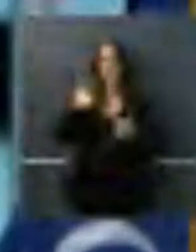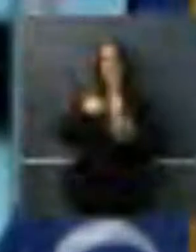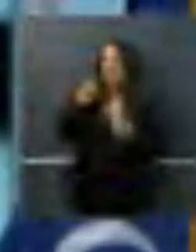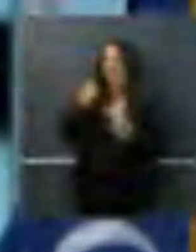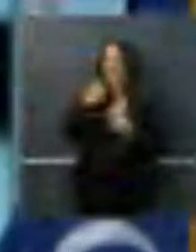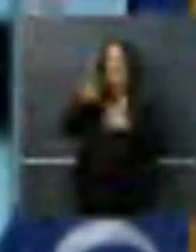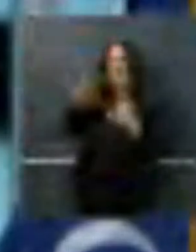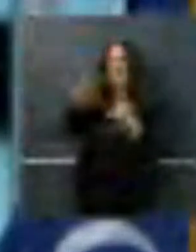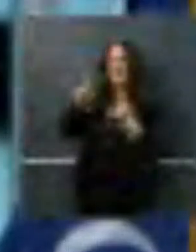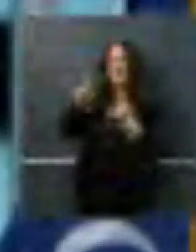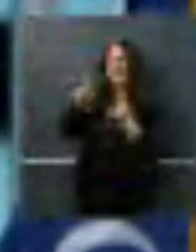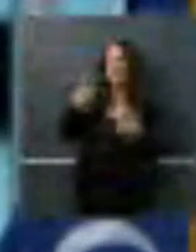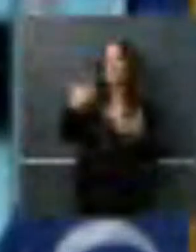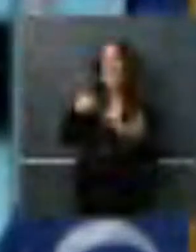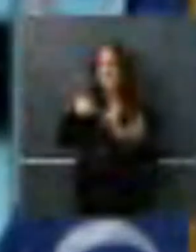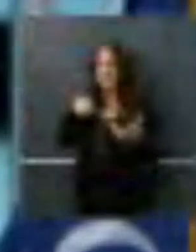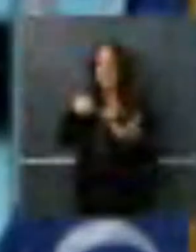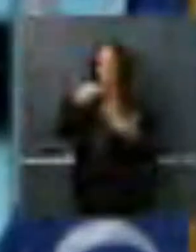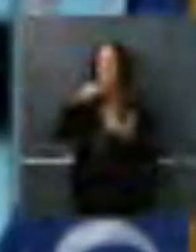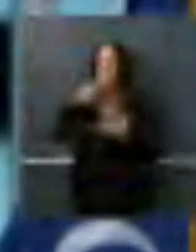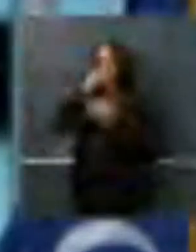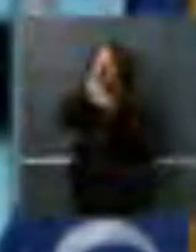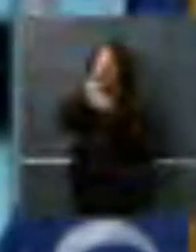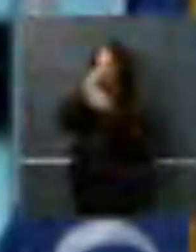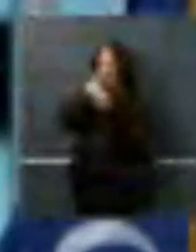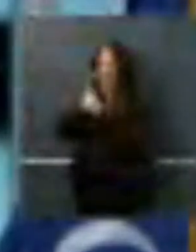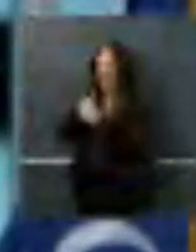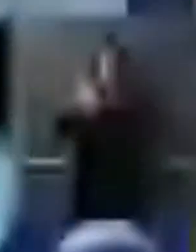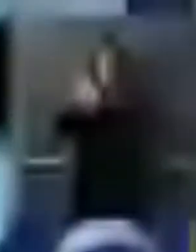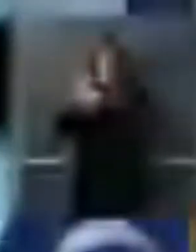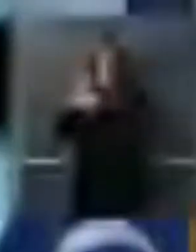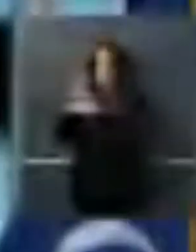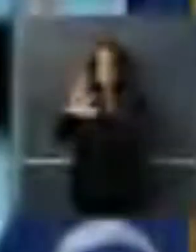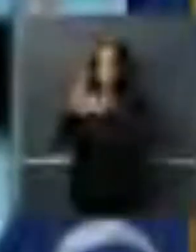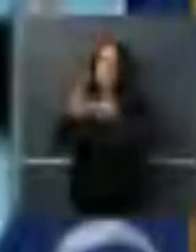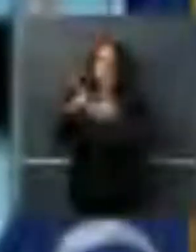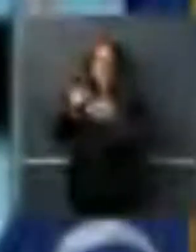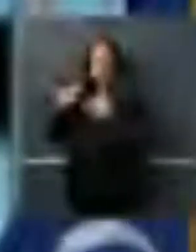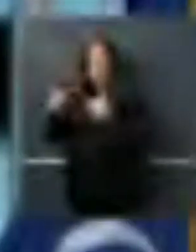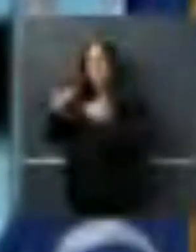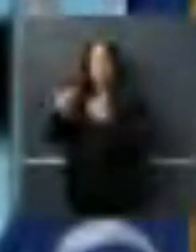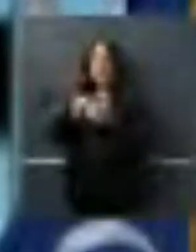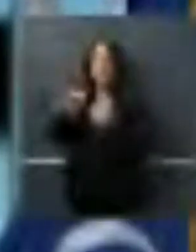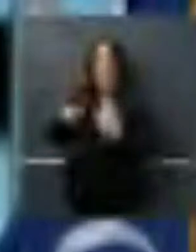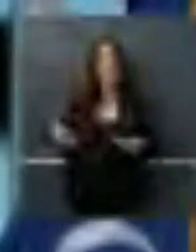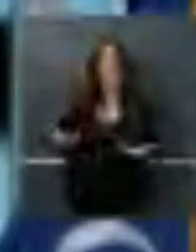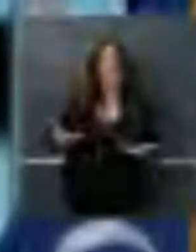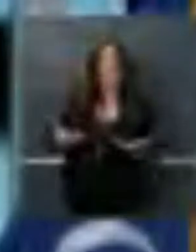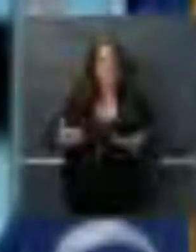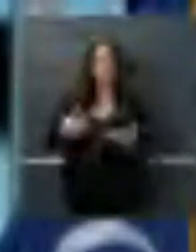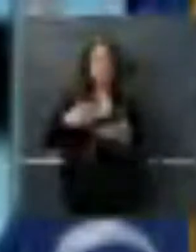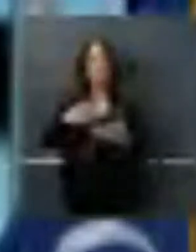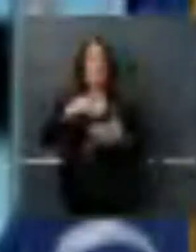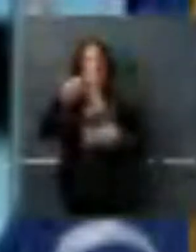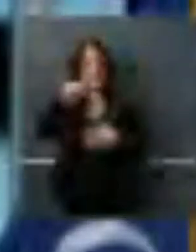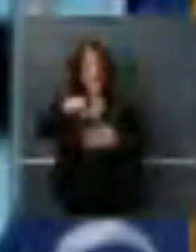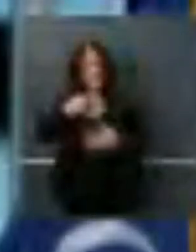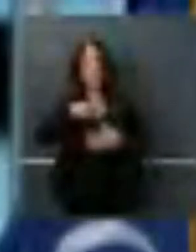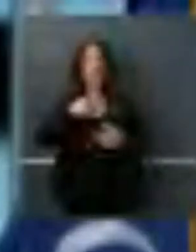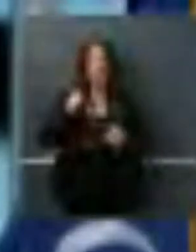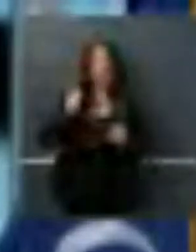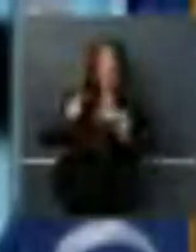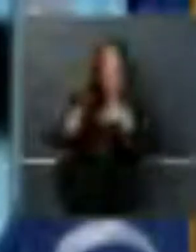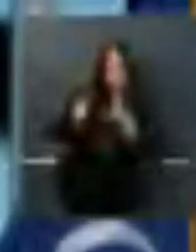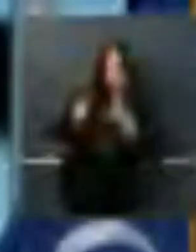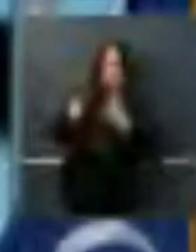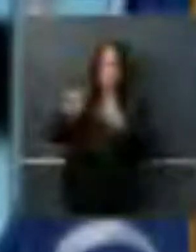very directly along the lines of your question. So the answer is yes, we are adjusting those guidelines and have done so, and making sure